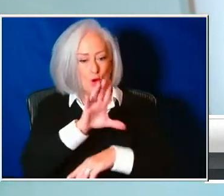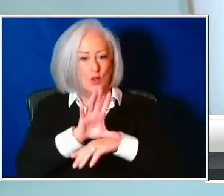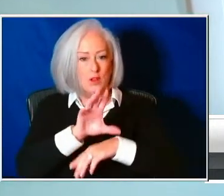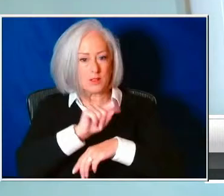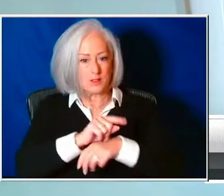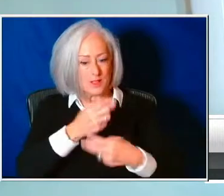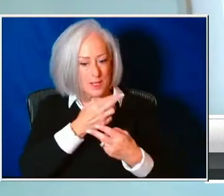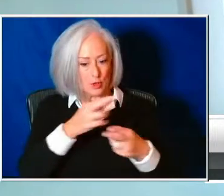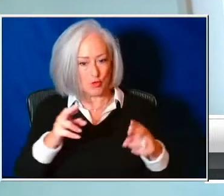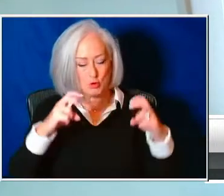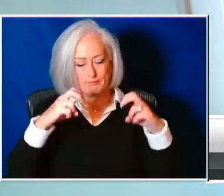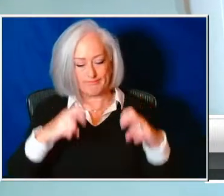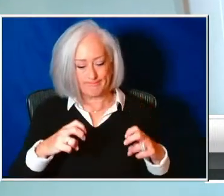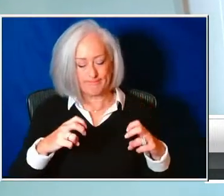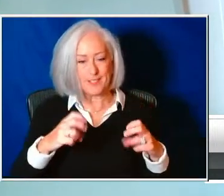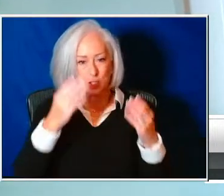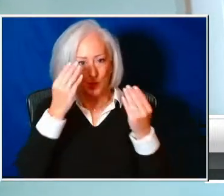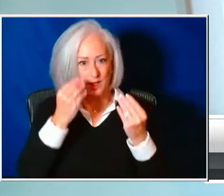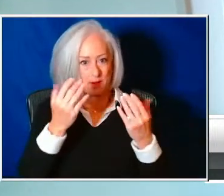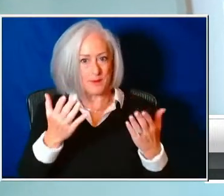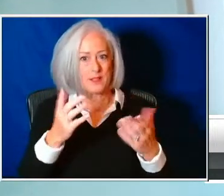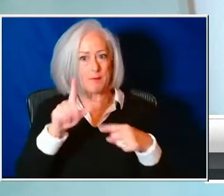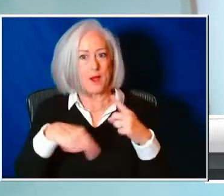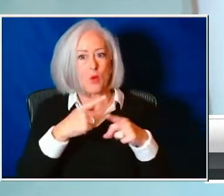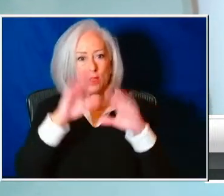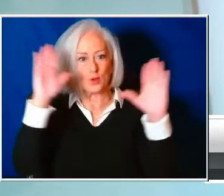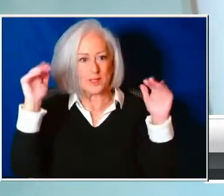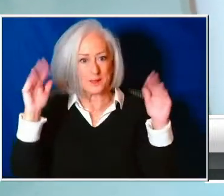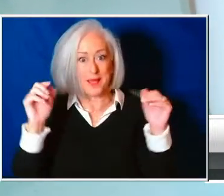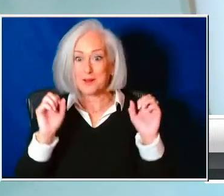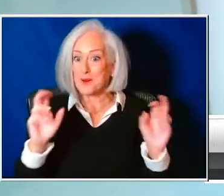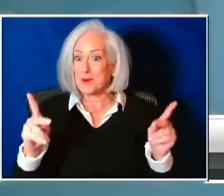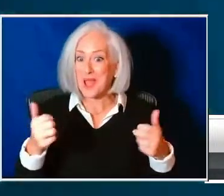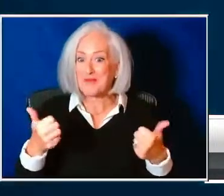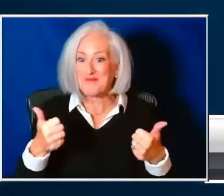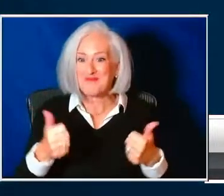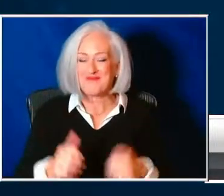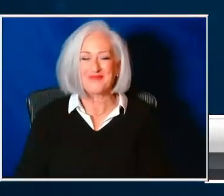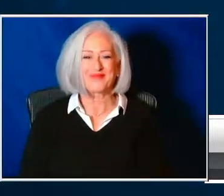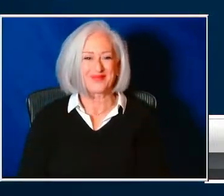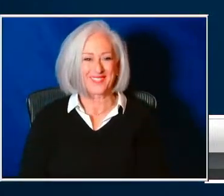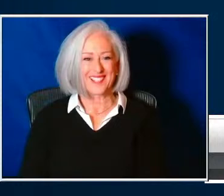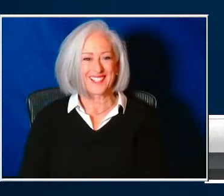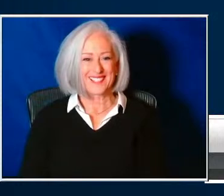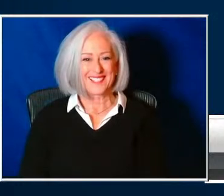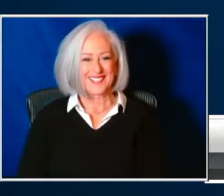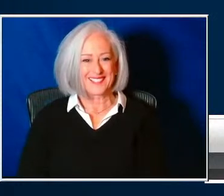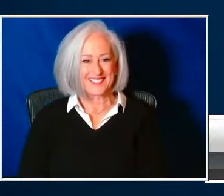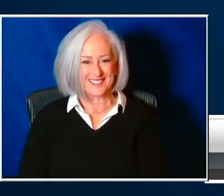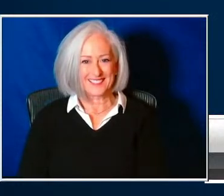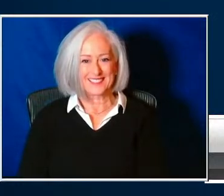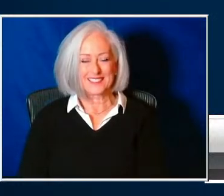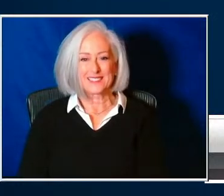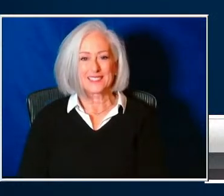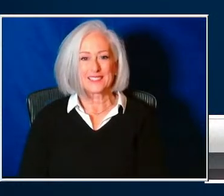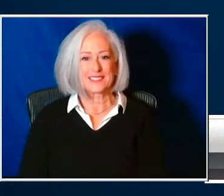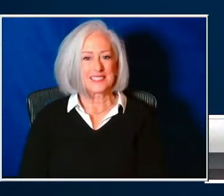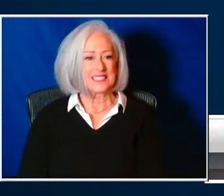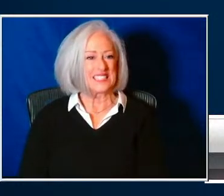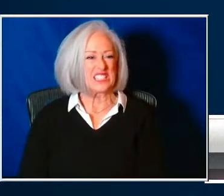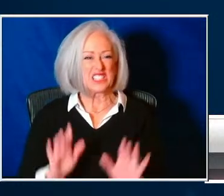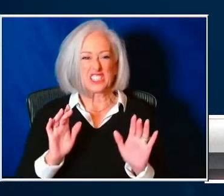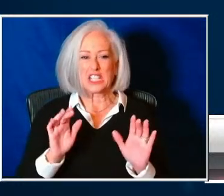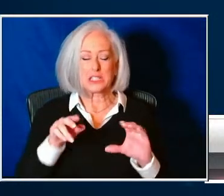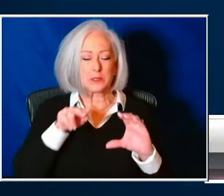what to expect and more information about it. Thumbs up. All right. You don't go in too far either. You just go